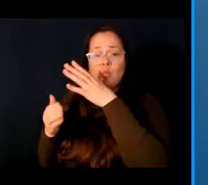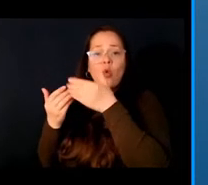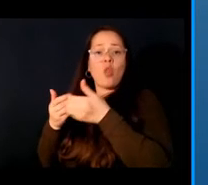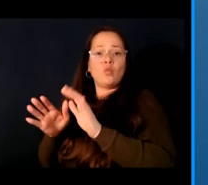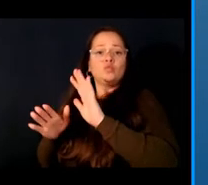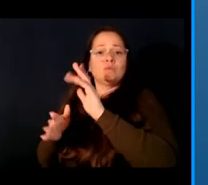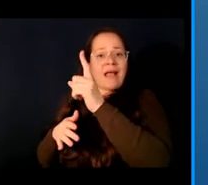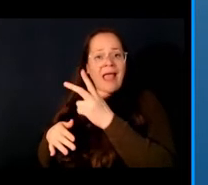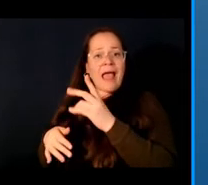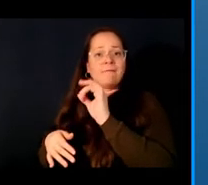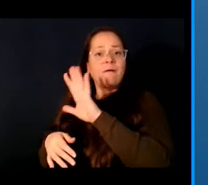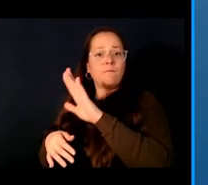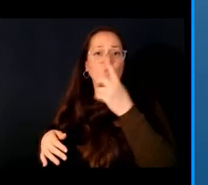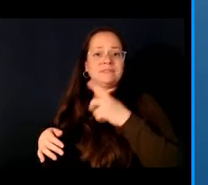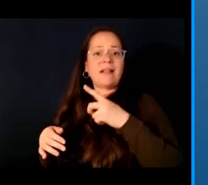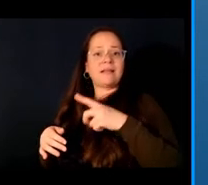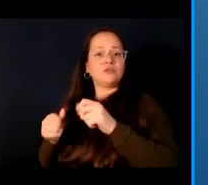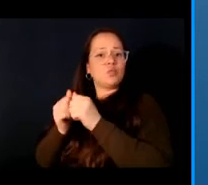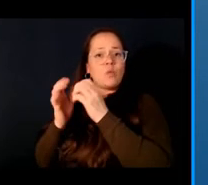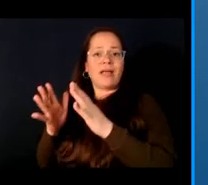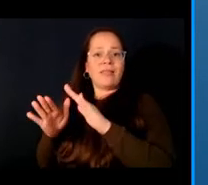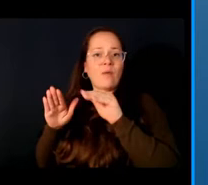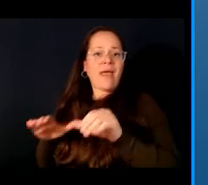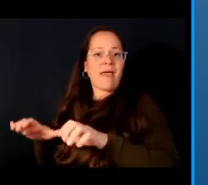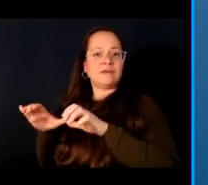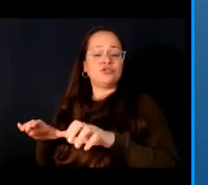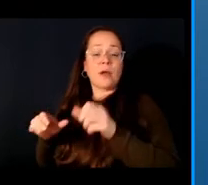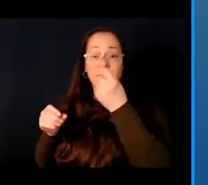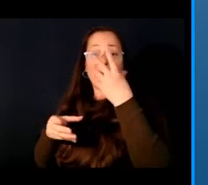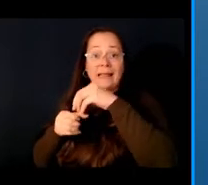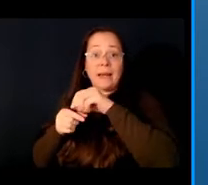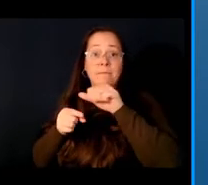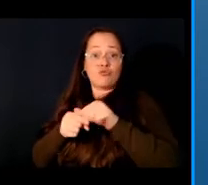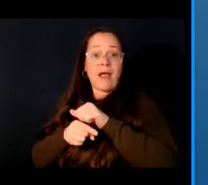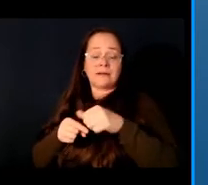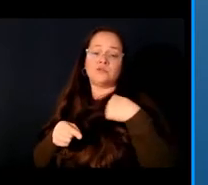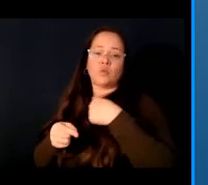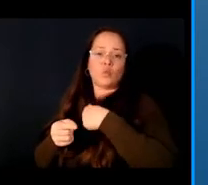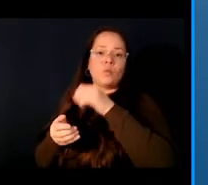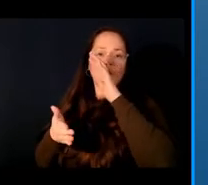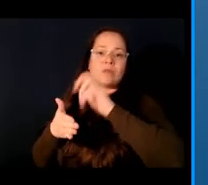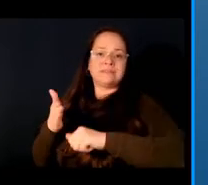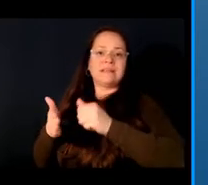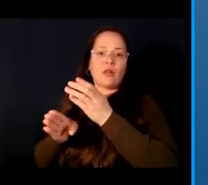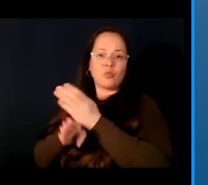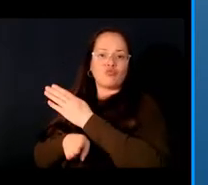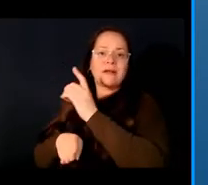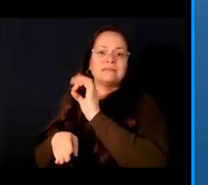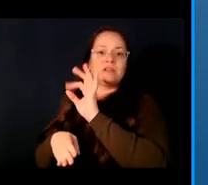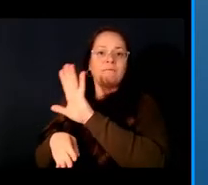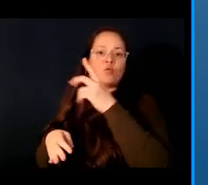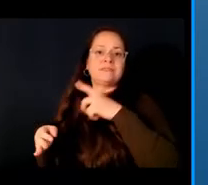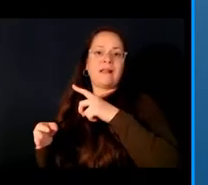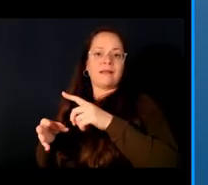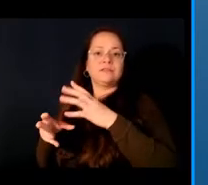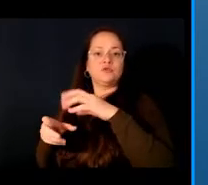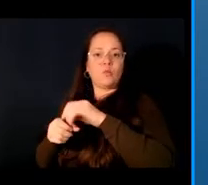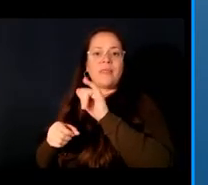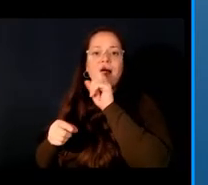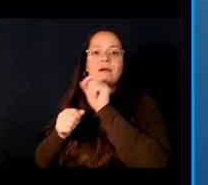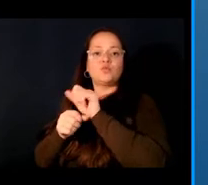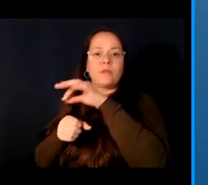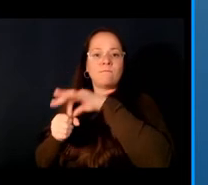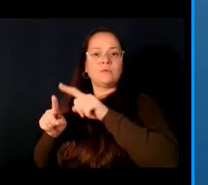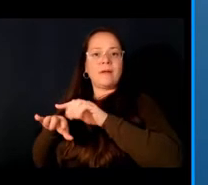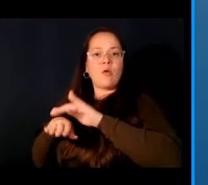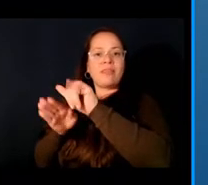us taking any action but in practice we are highly likely to take away the rest of the delegates with an actual vote depending on the state that's what